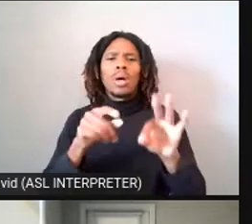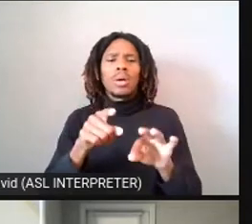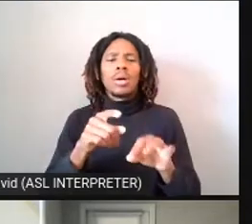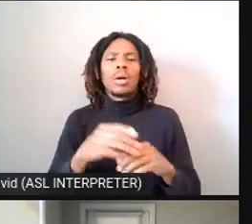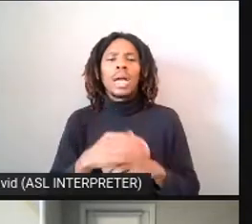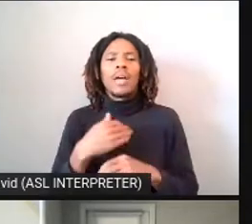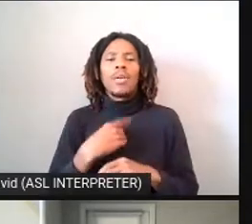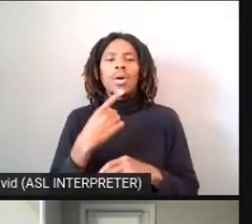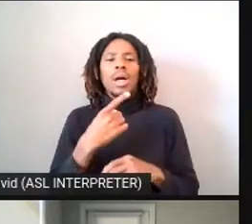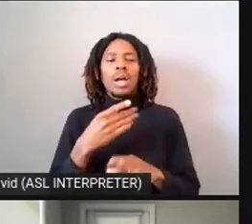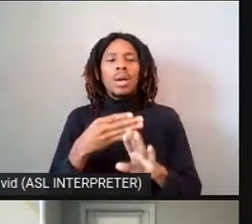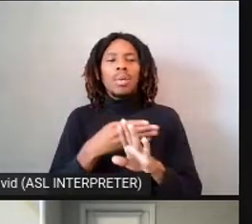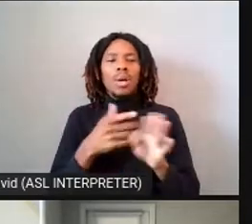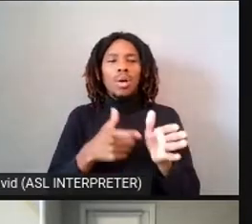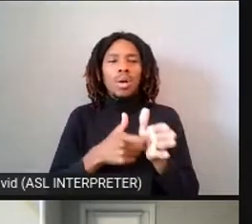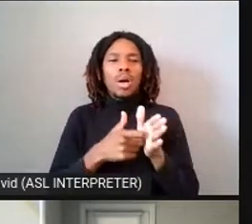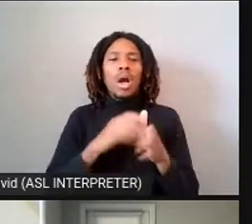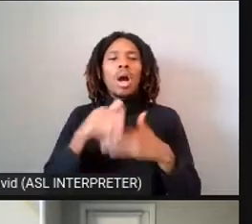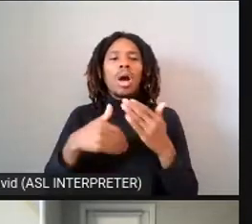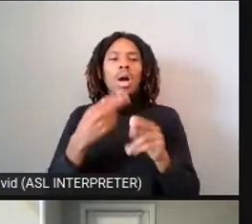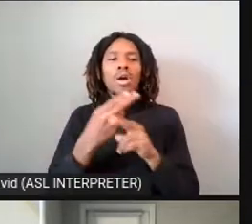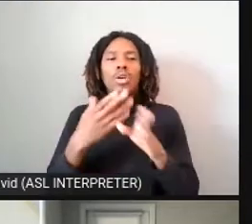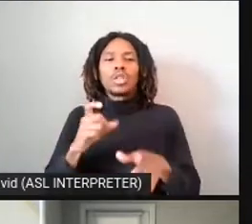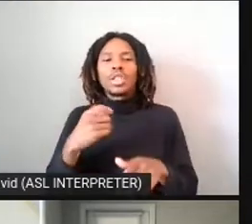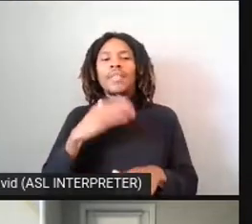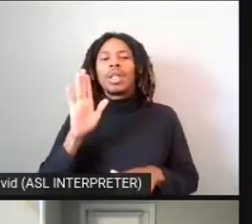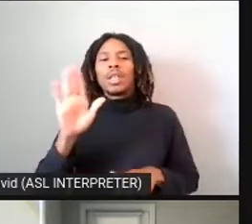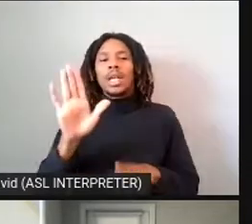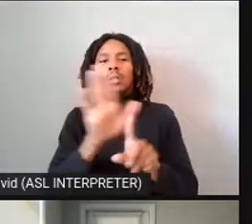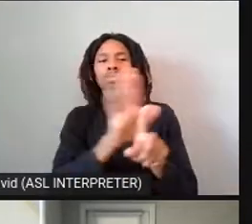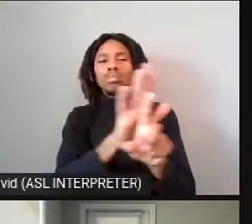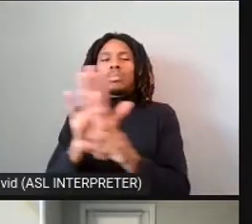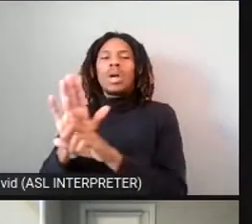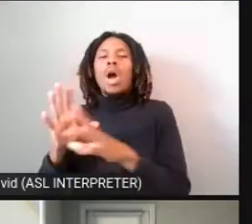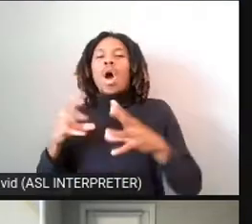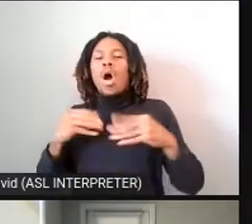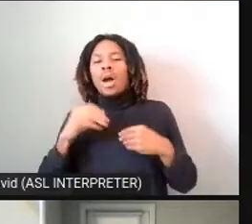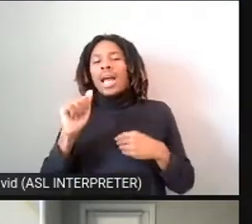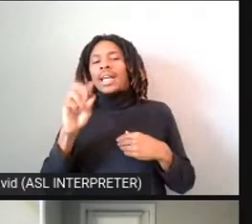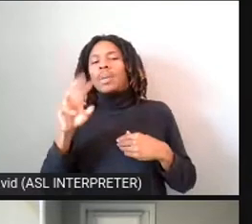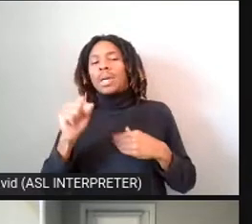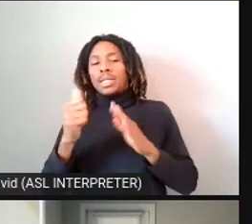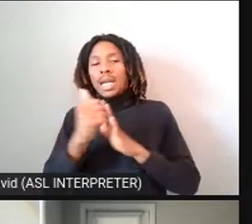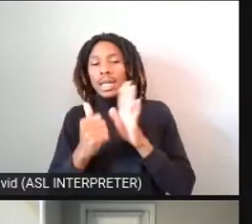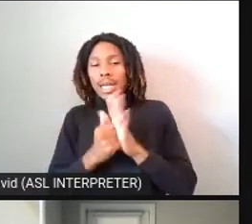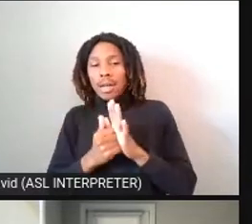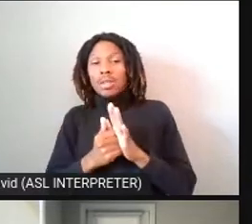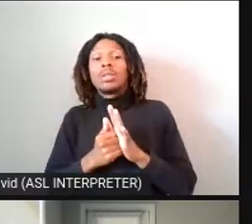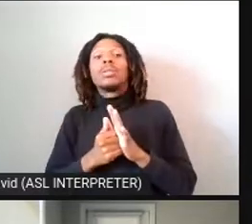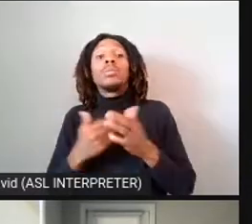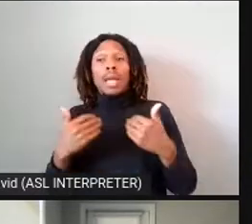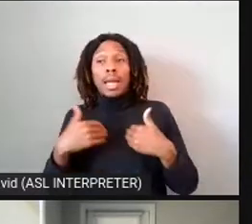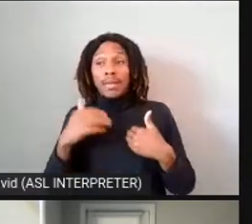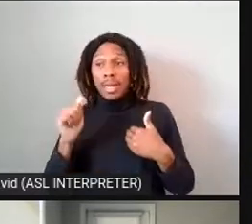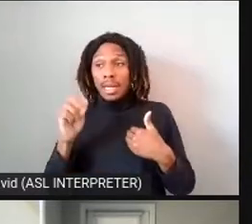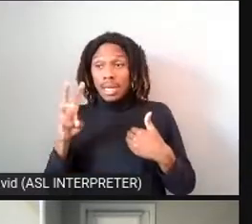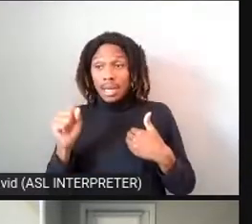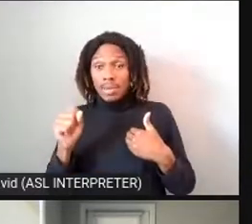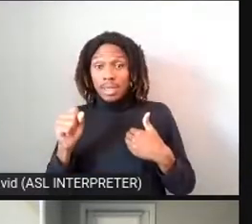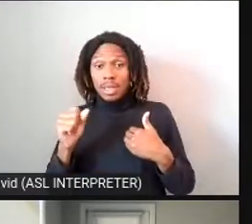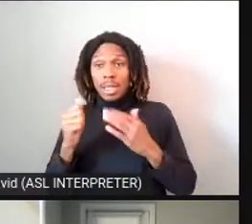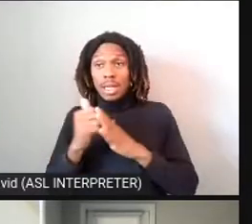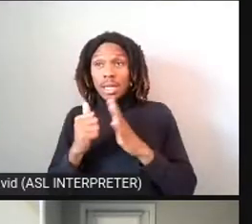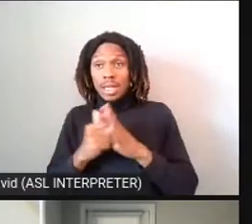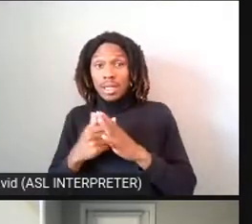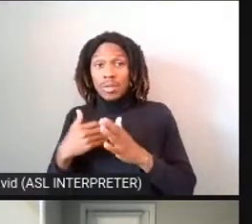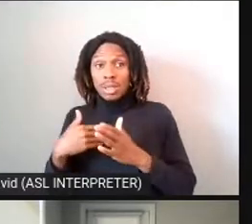all users should have their own AWS account. And when you have this account, we are going to connect that